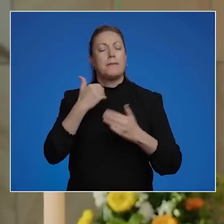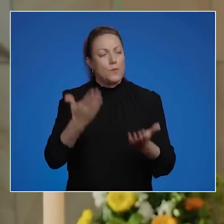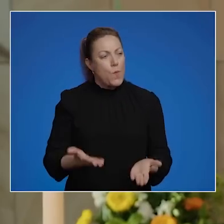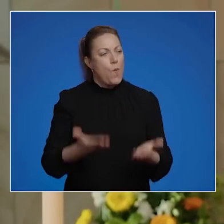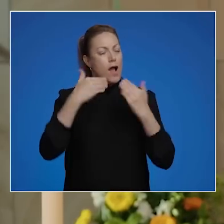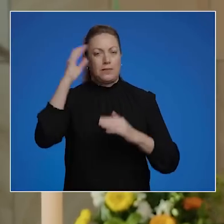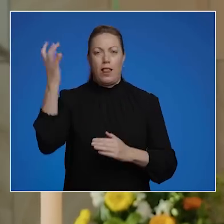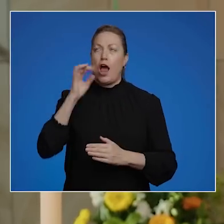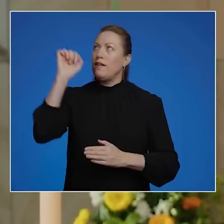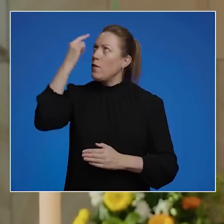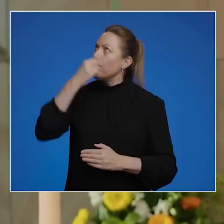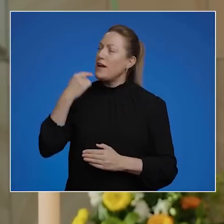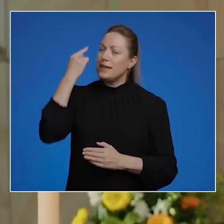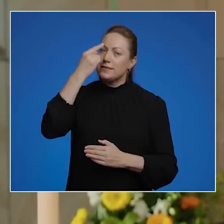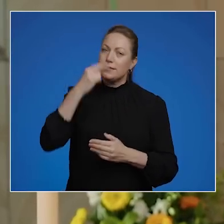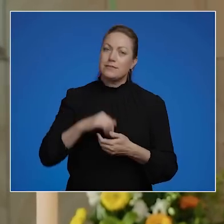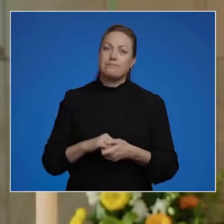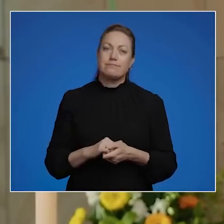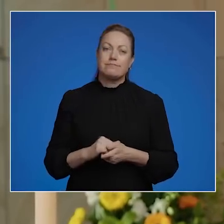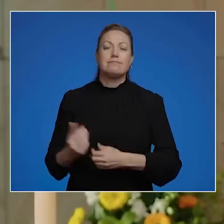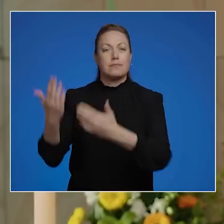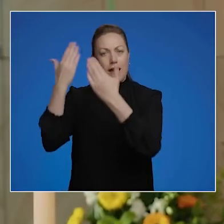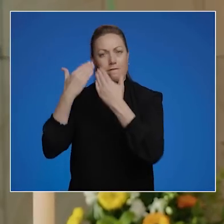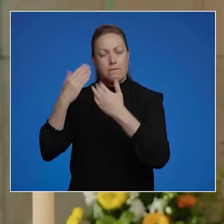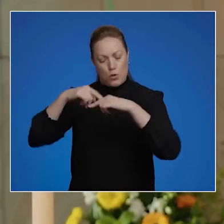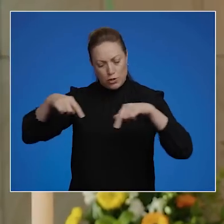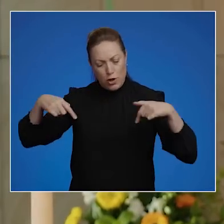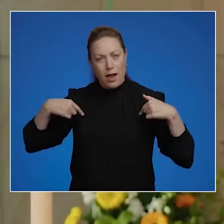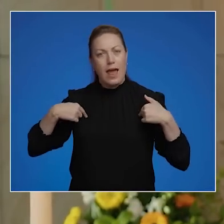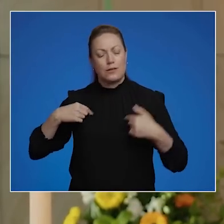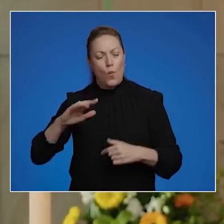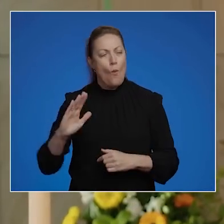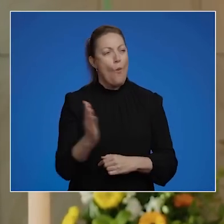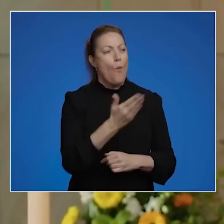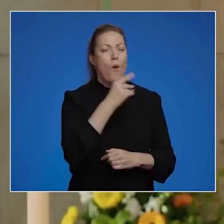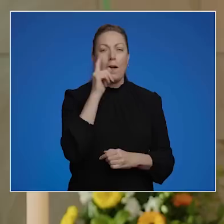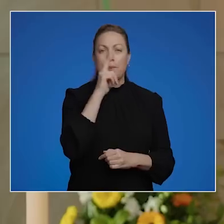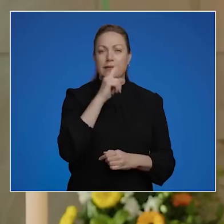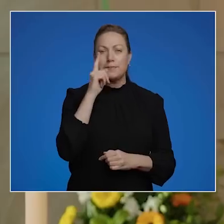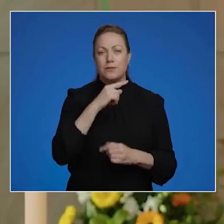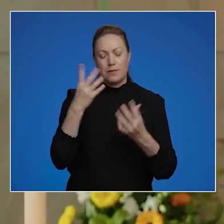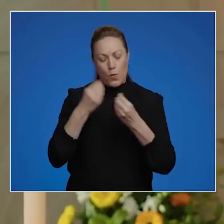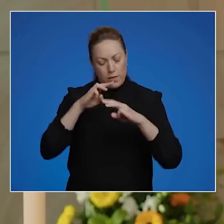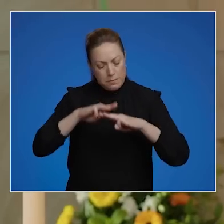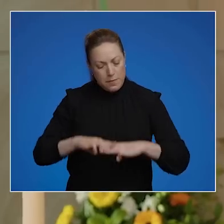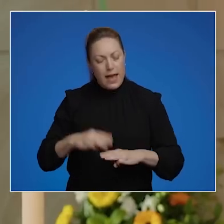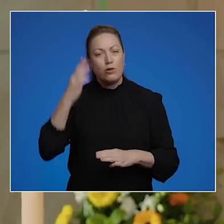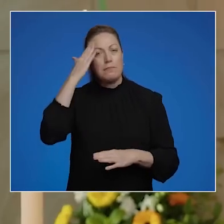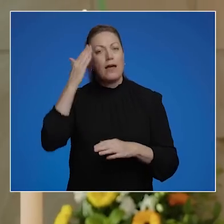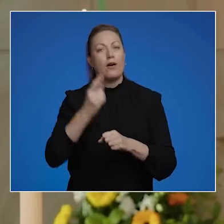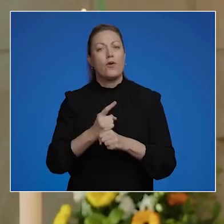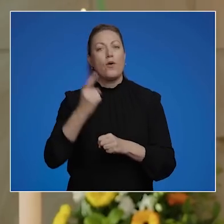light of your face. Have mercy on us all, we pray, that with the blessed Virgin Mary,